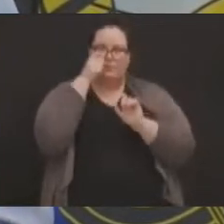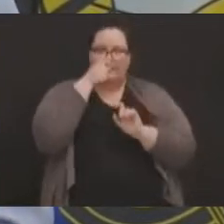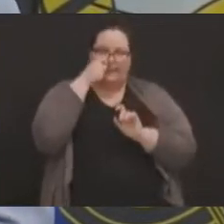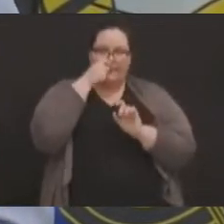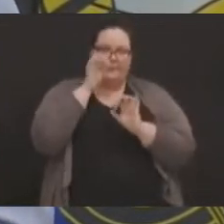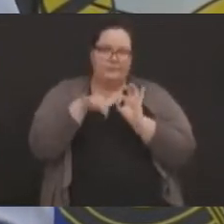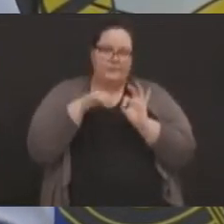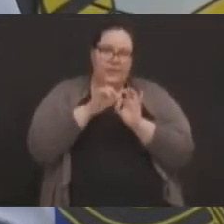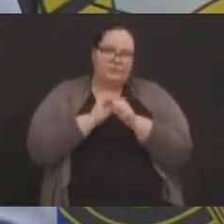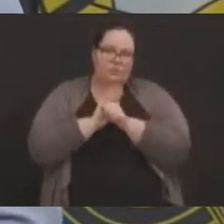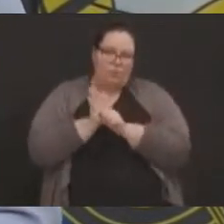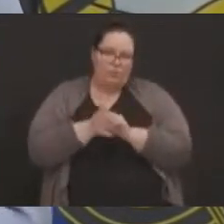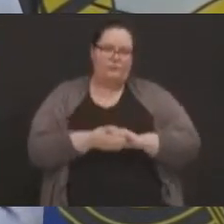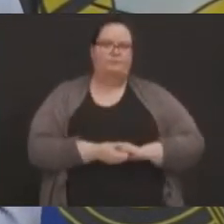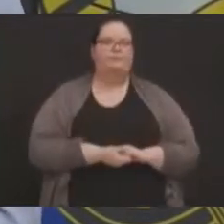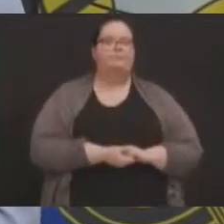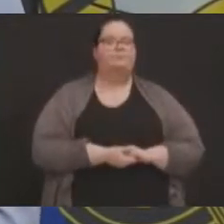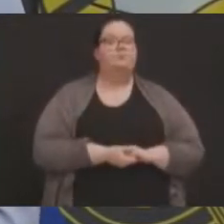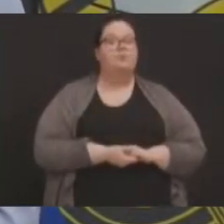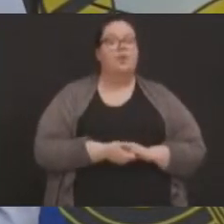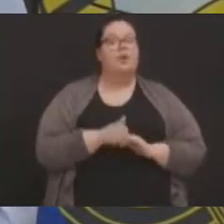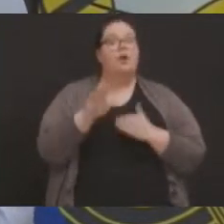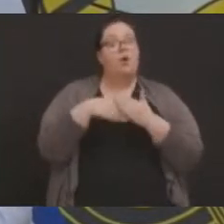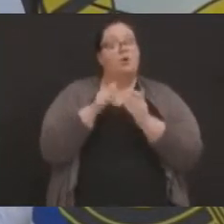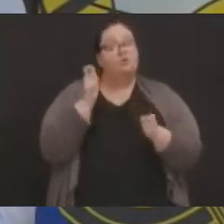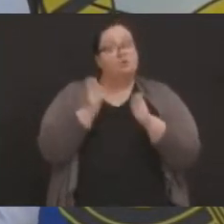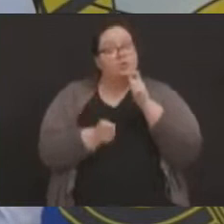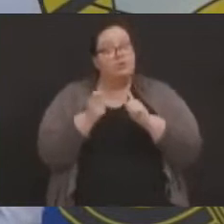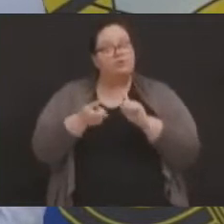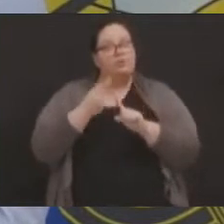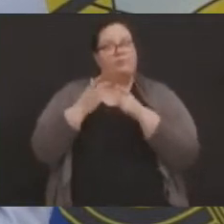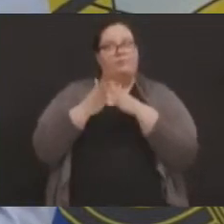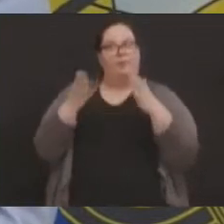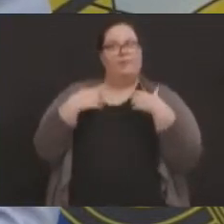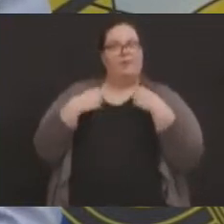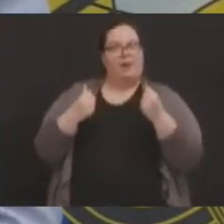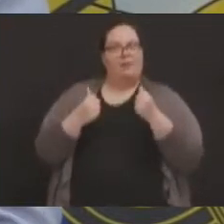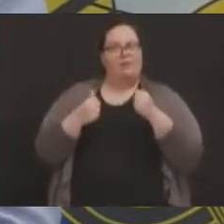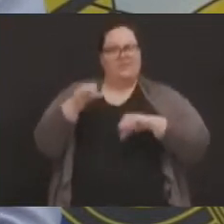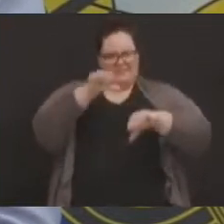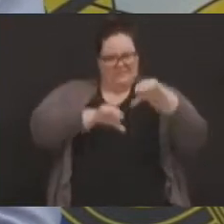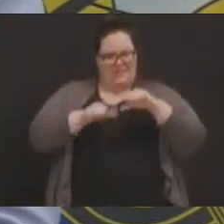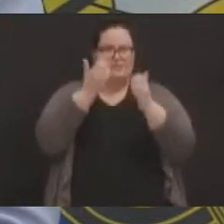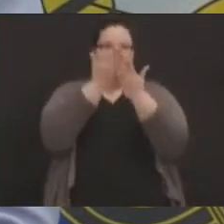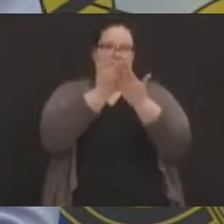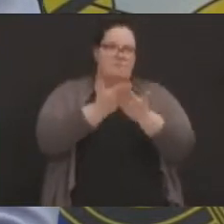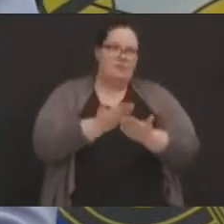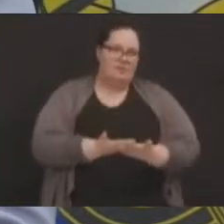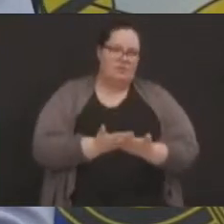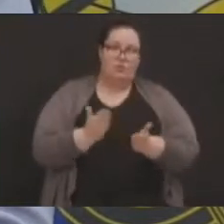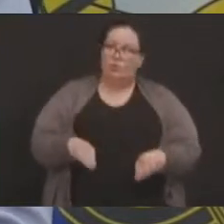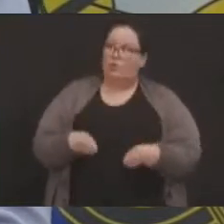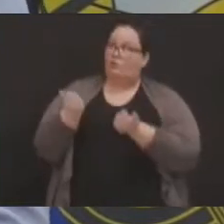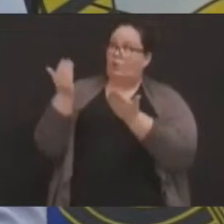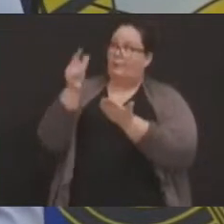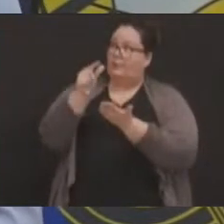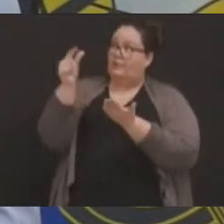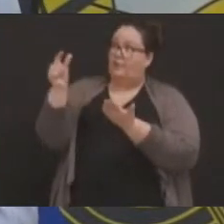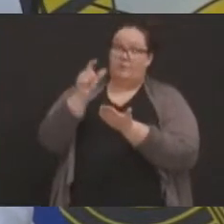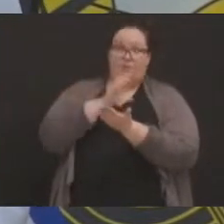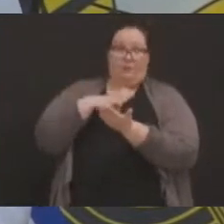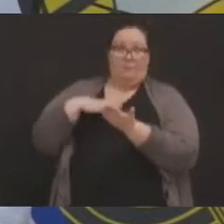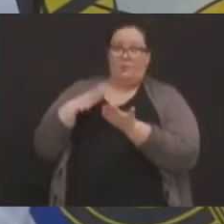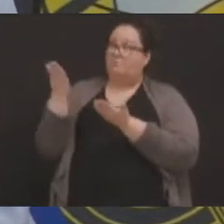Cabinet, which has the final say on these decisions. Since the pandemic began, there has been a strong collaborative relationship between Public